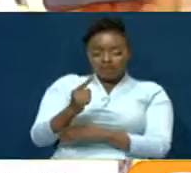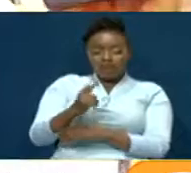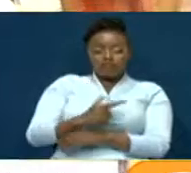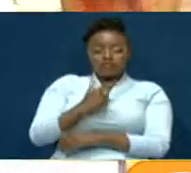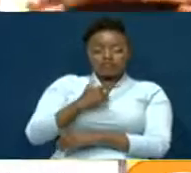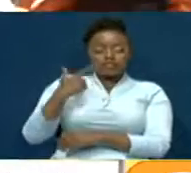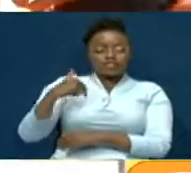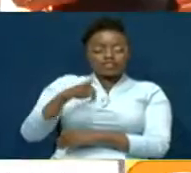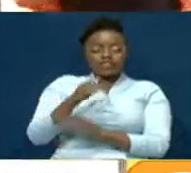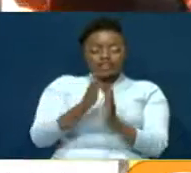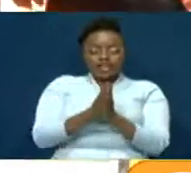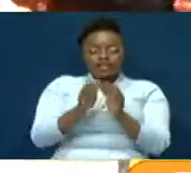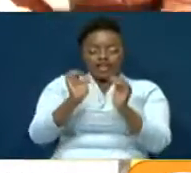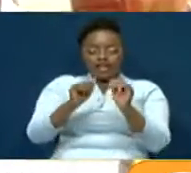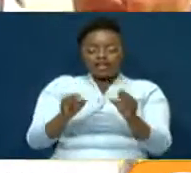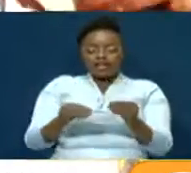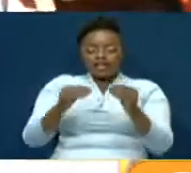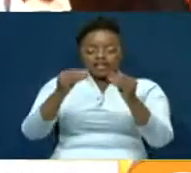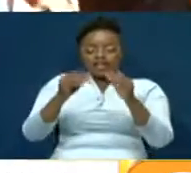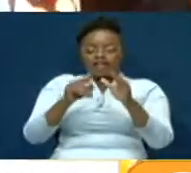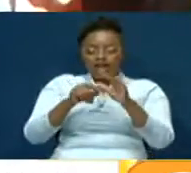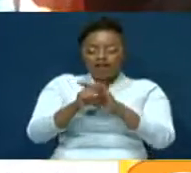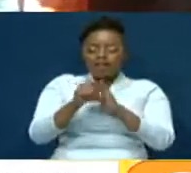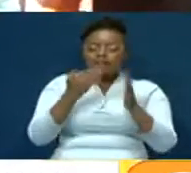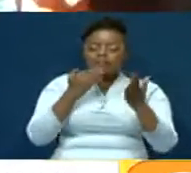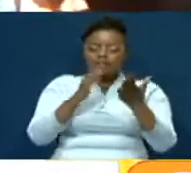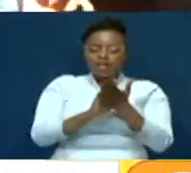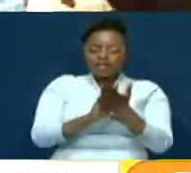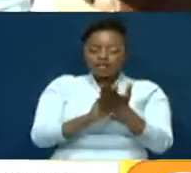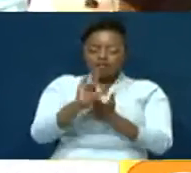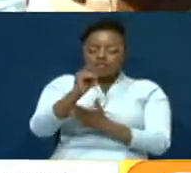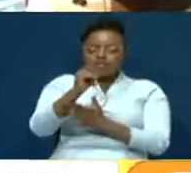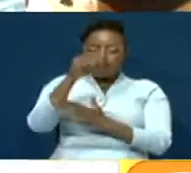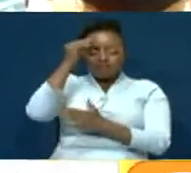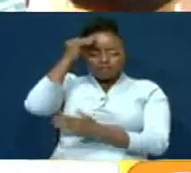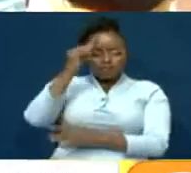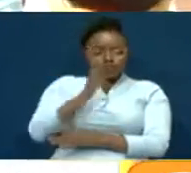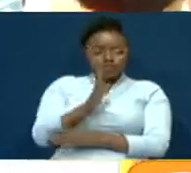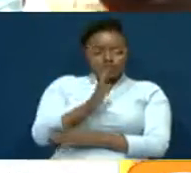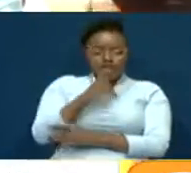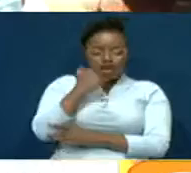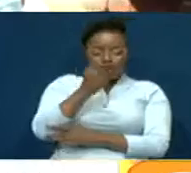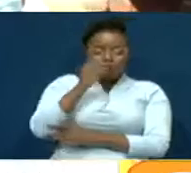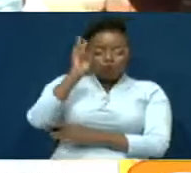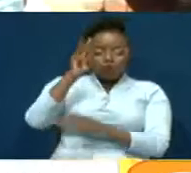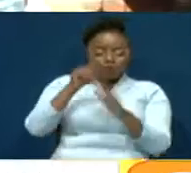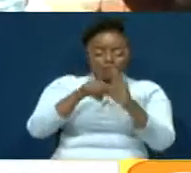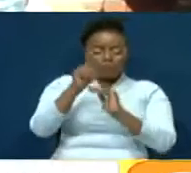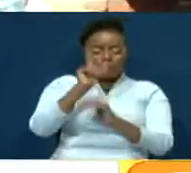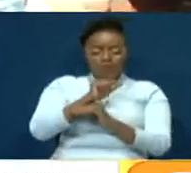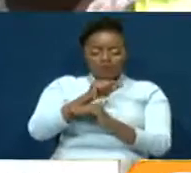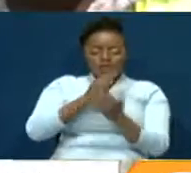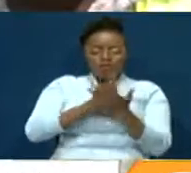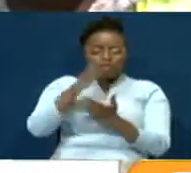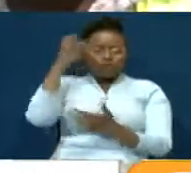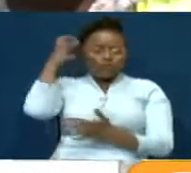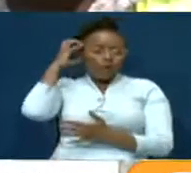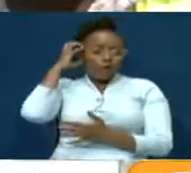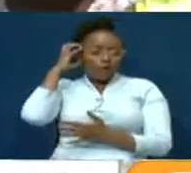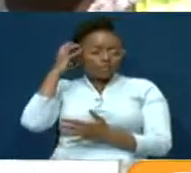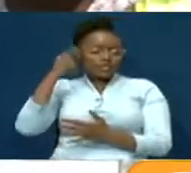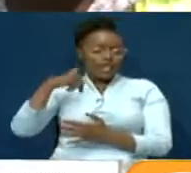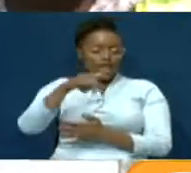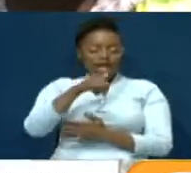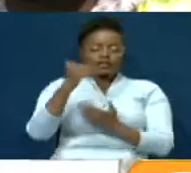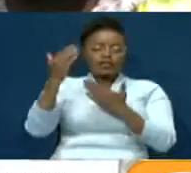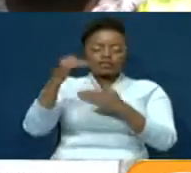site to be able to give out admission letters to the first students that would have been admitted by this college. So we are hoping to